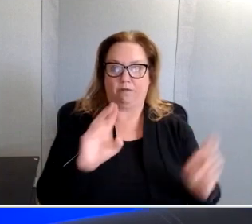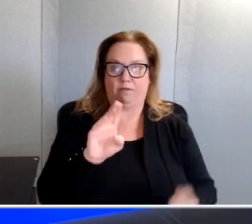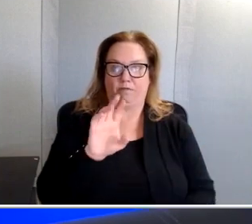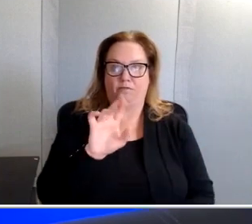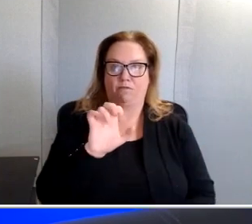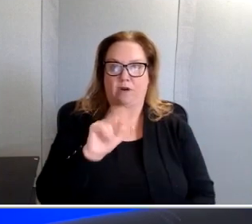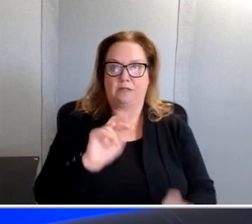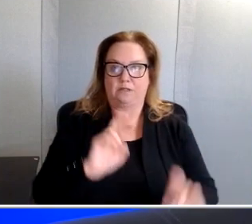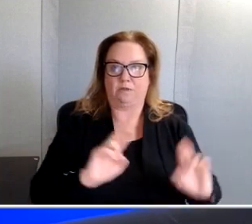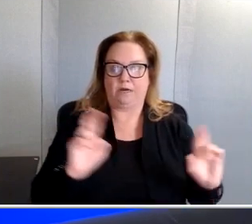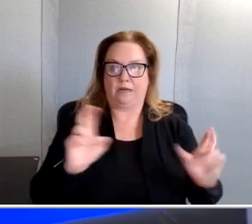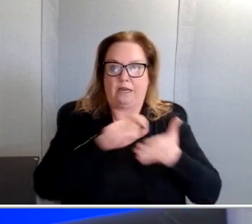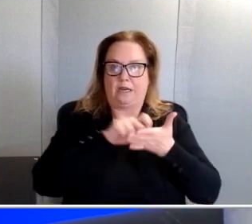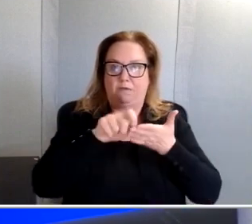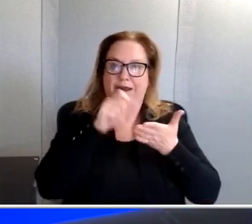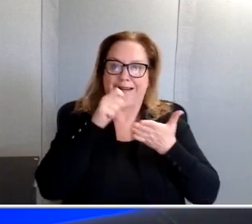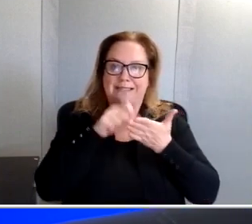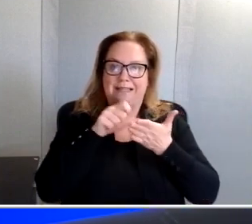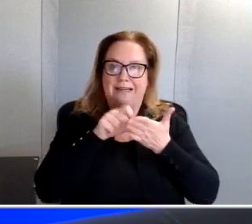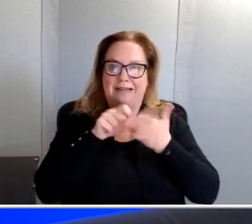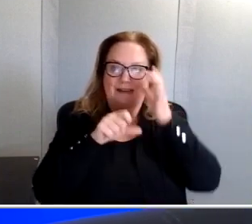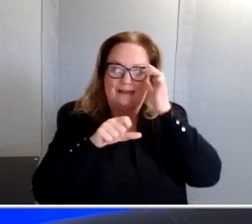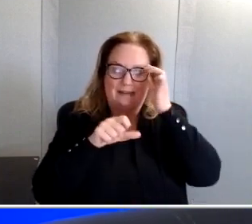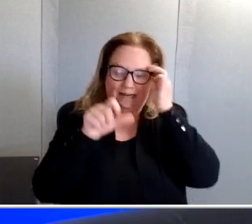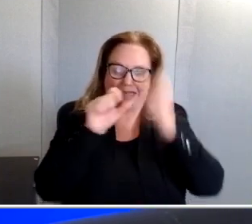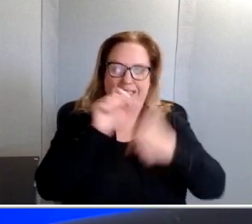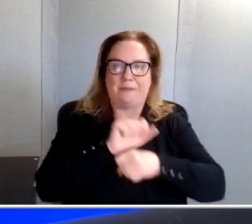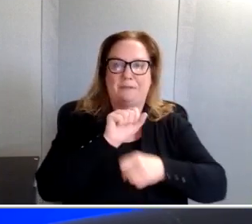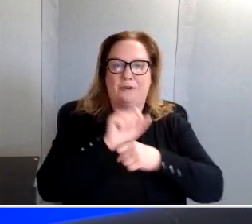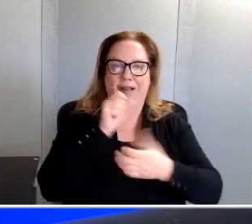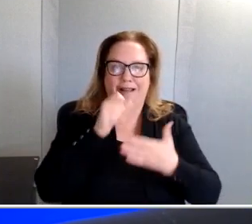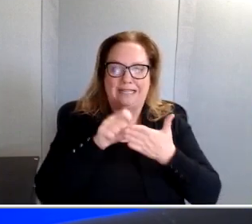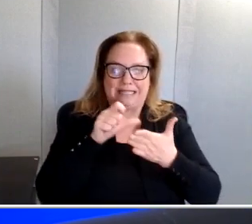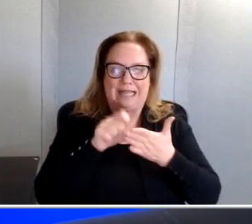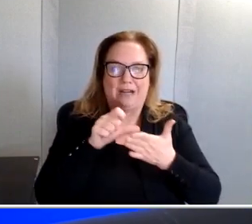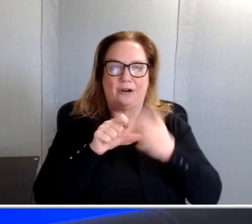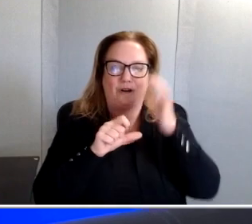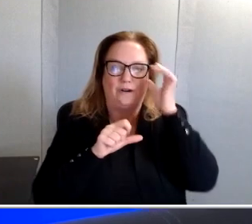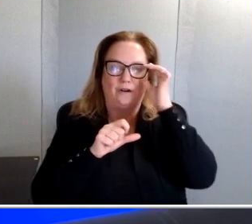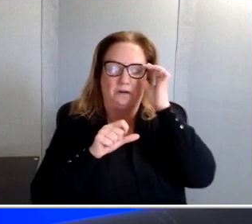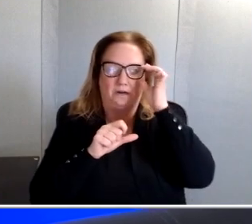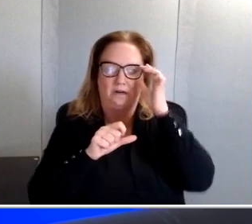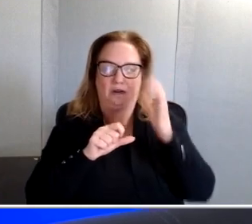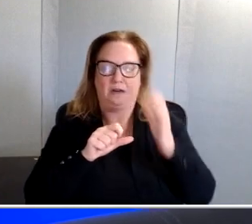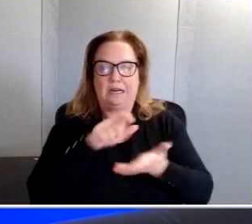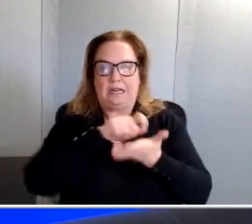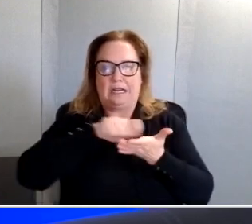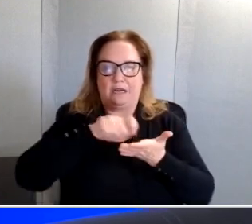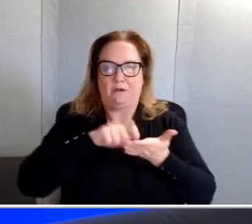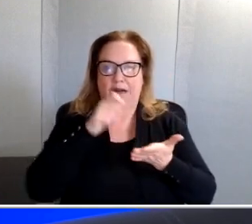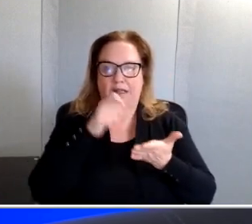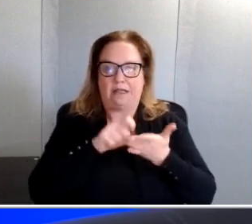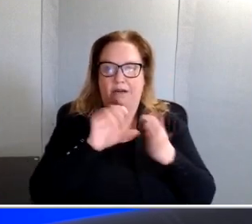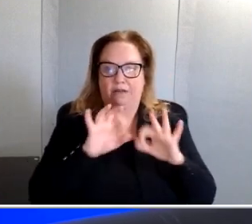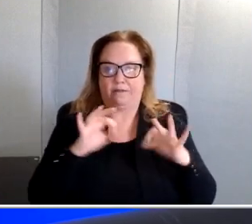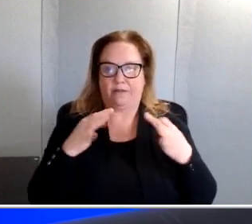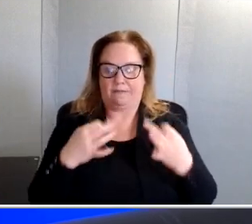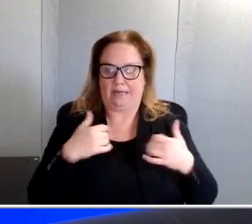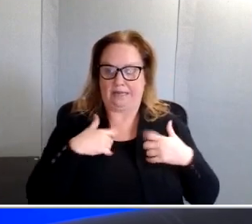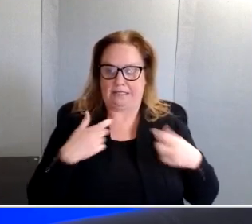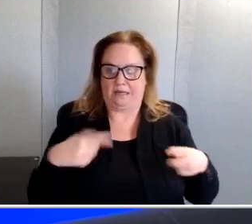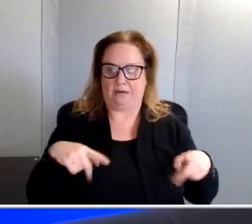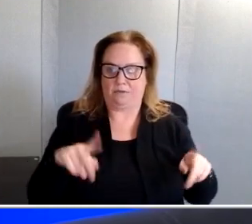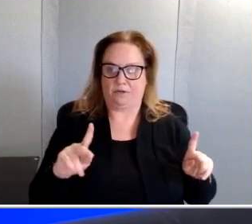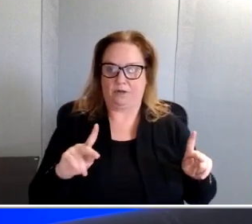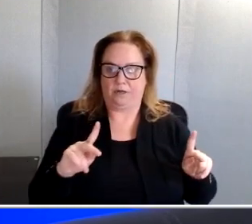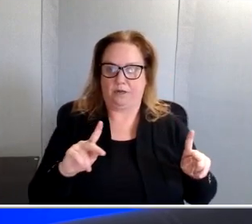ready, he can write his letter. I know he's been working on his letter, but he can write, and then the families have the opportunity, they can do